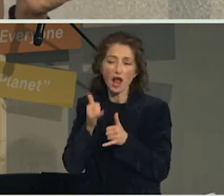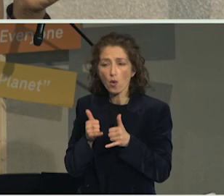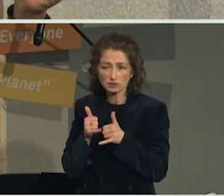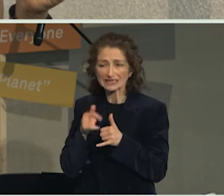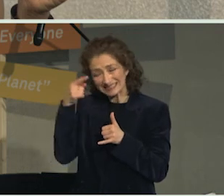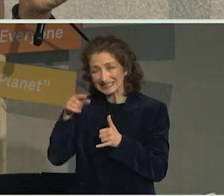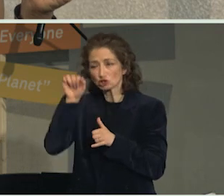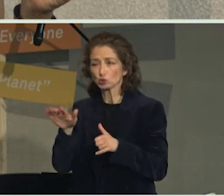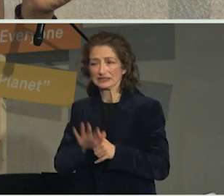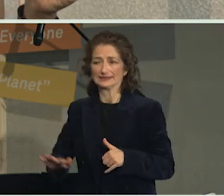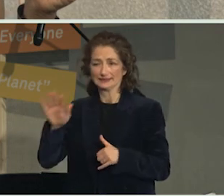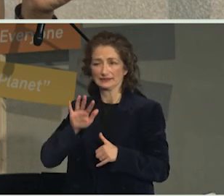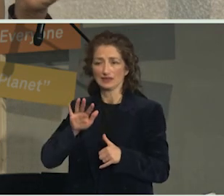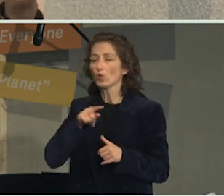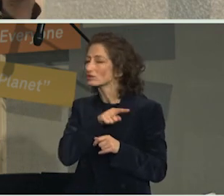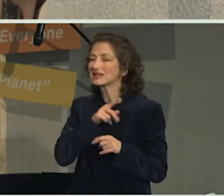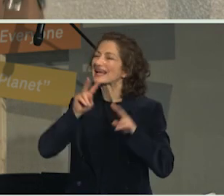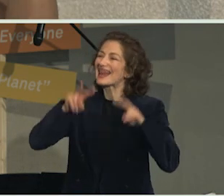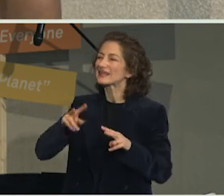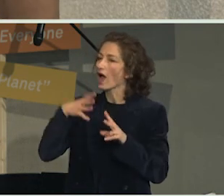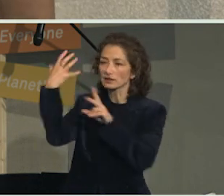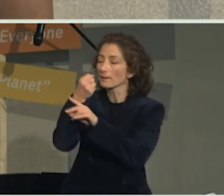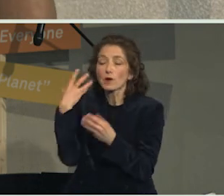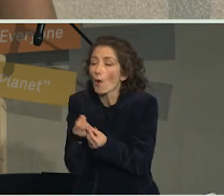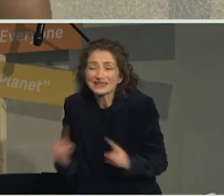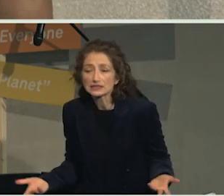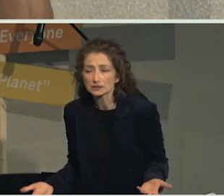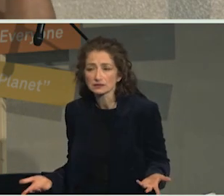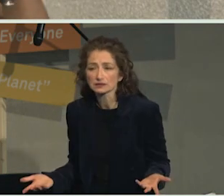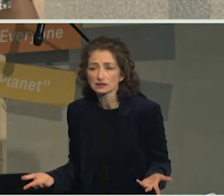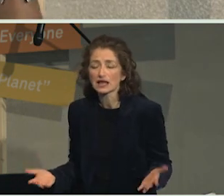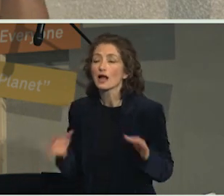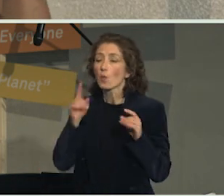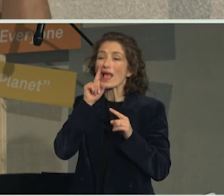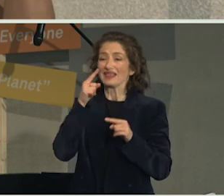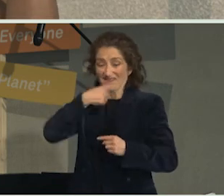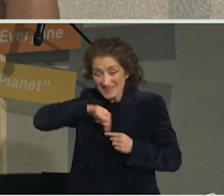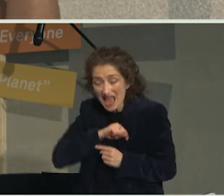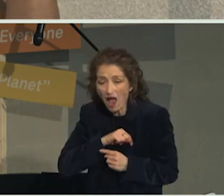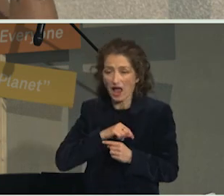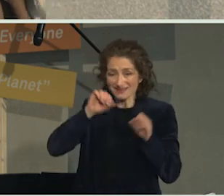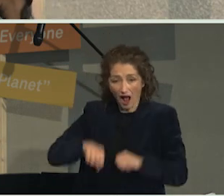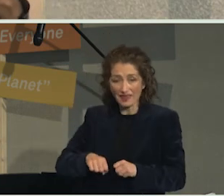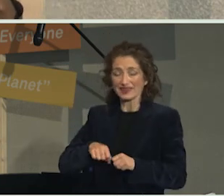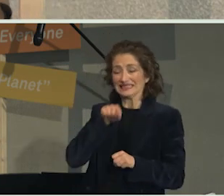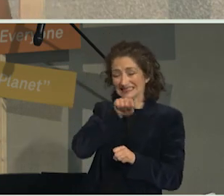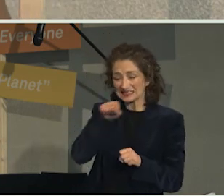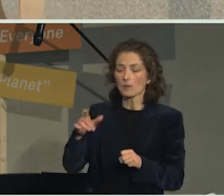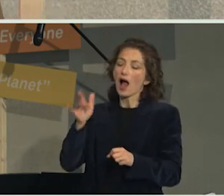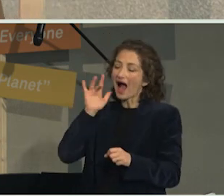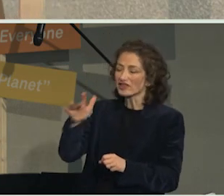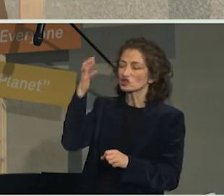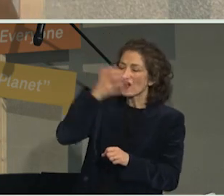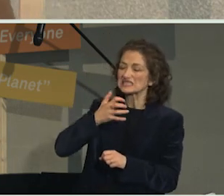able to achieve any justice, right? So if we had been able to tell the story about anti-black